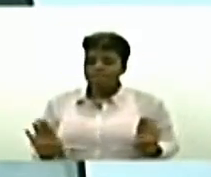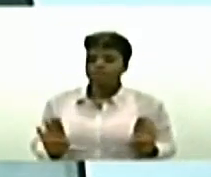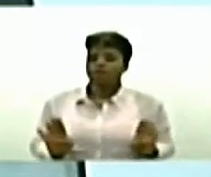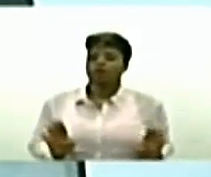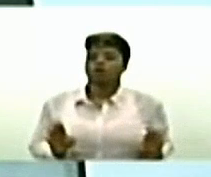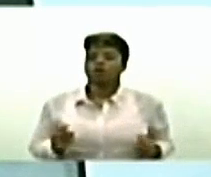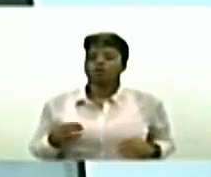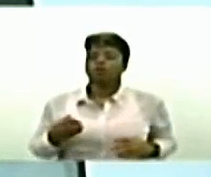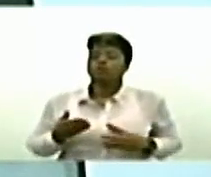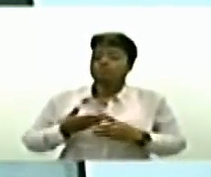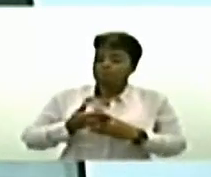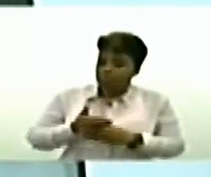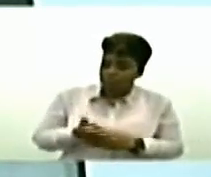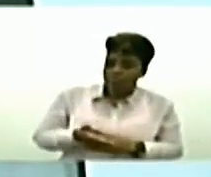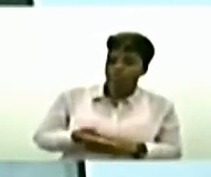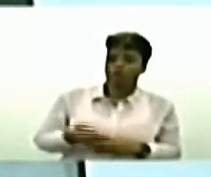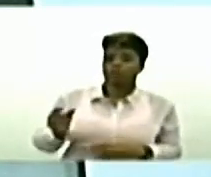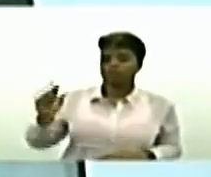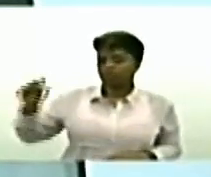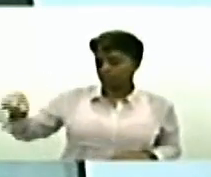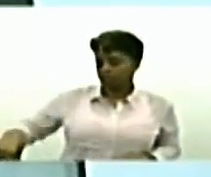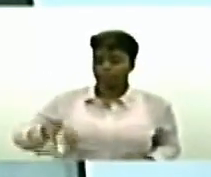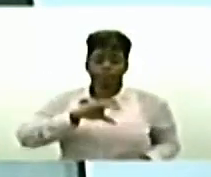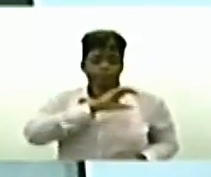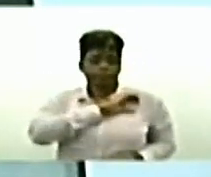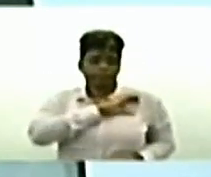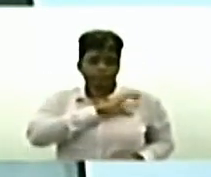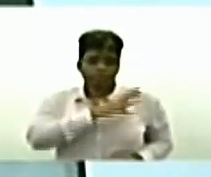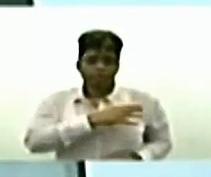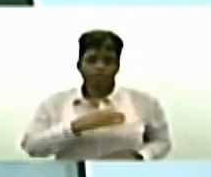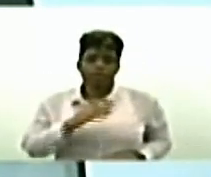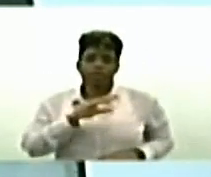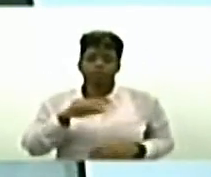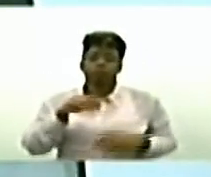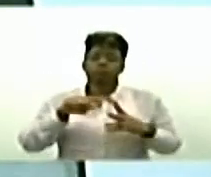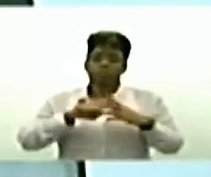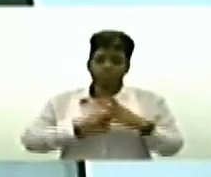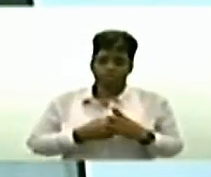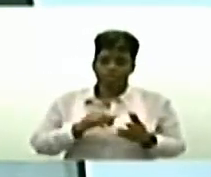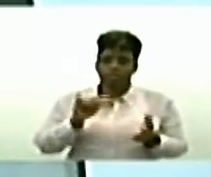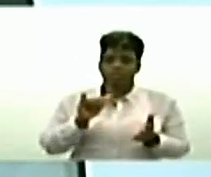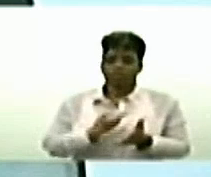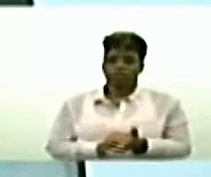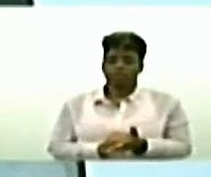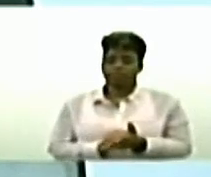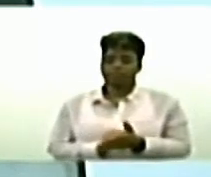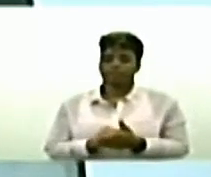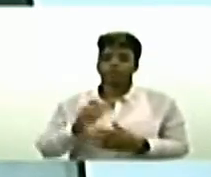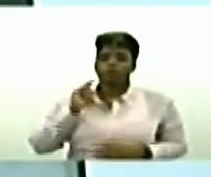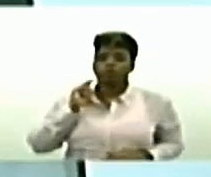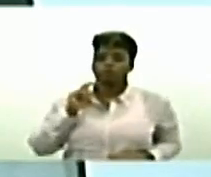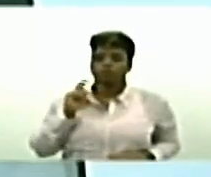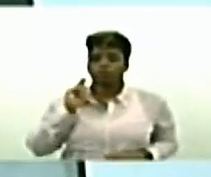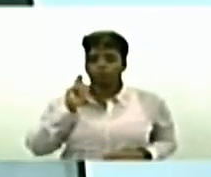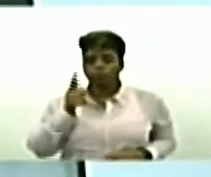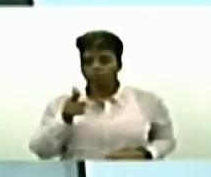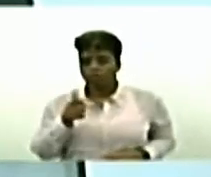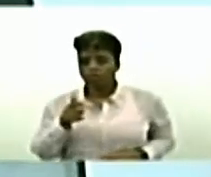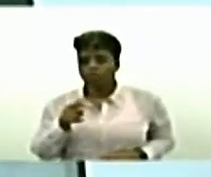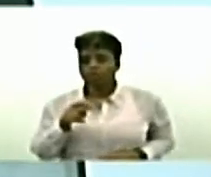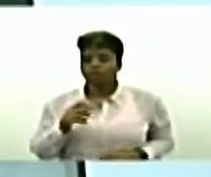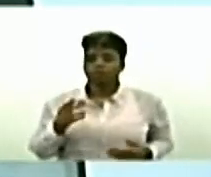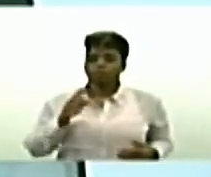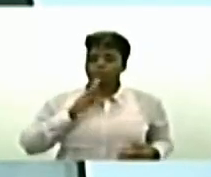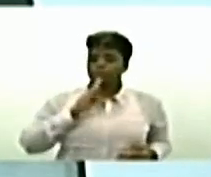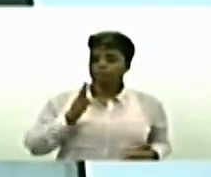litter wardens and the establishment of that and the enforcement of this, there'll be carrot and there'll be stick. There will